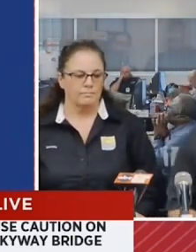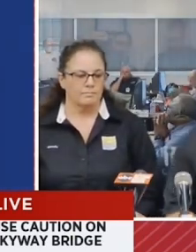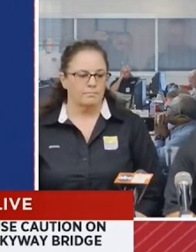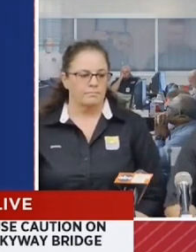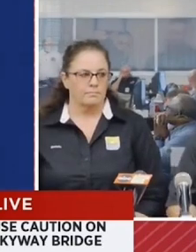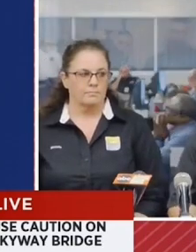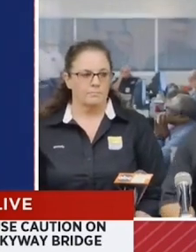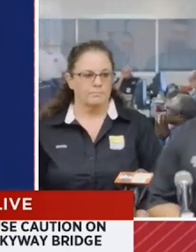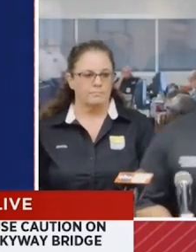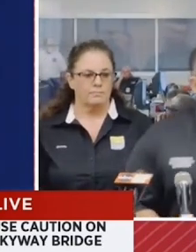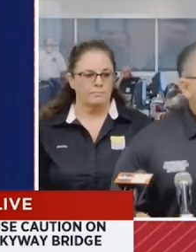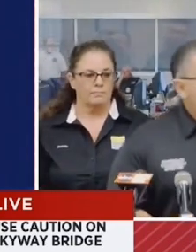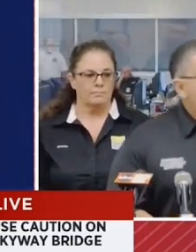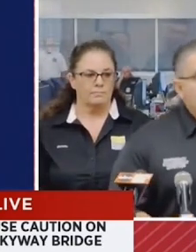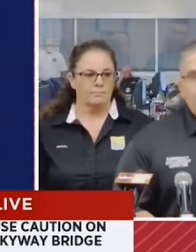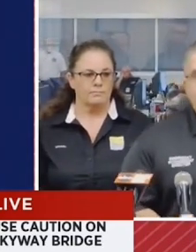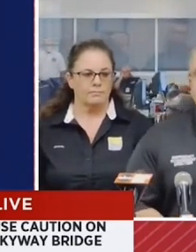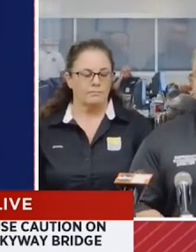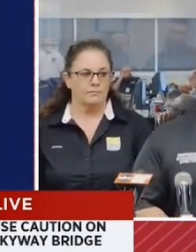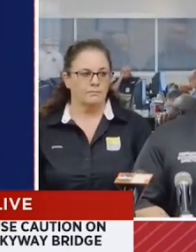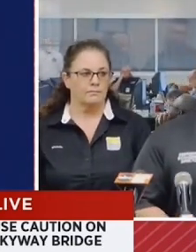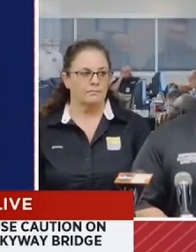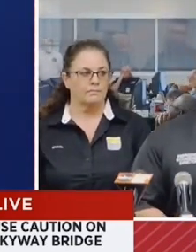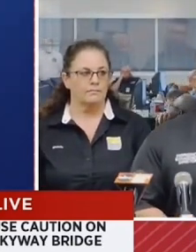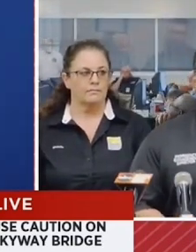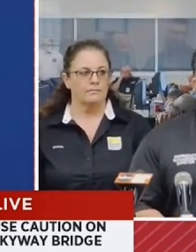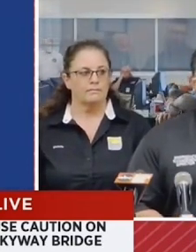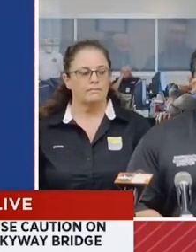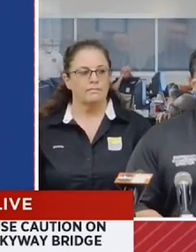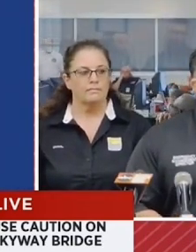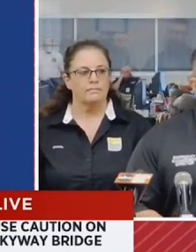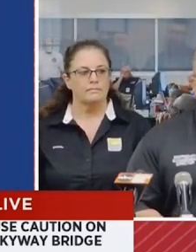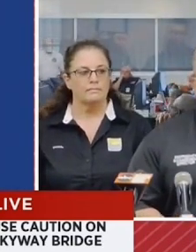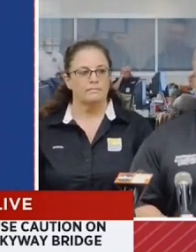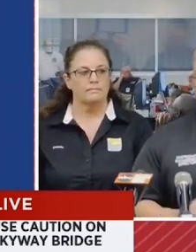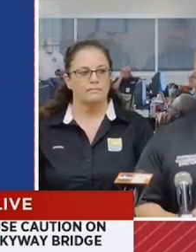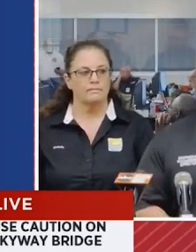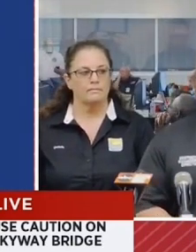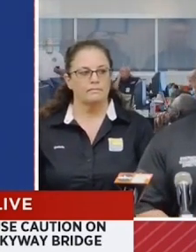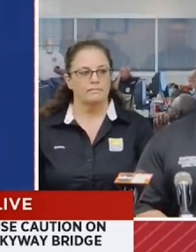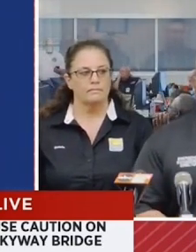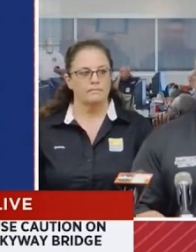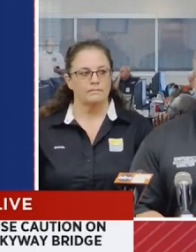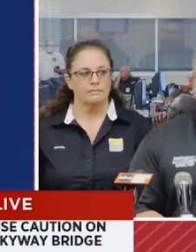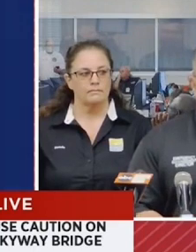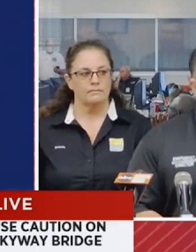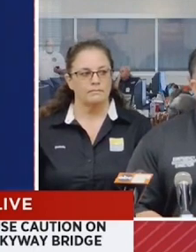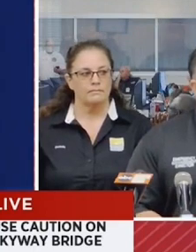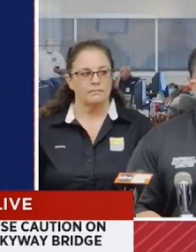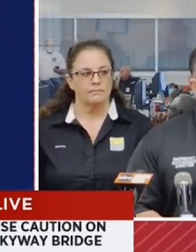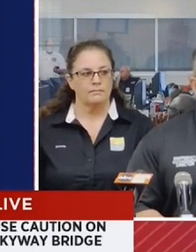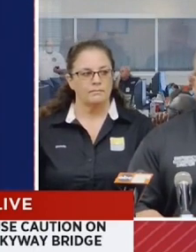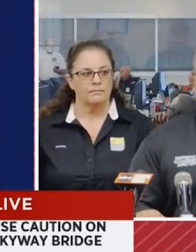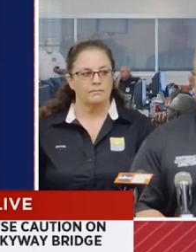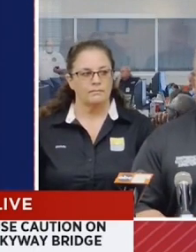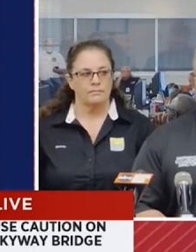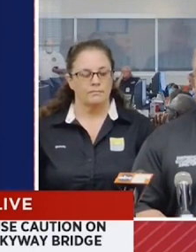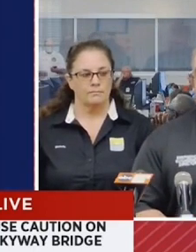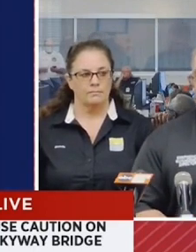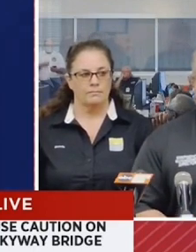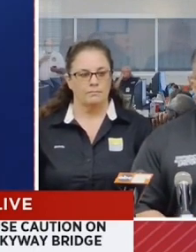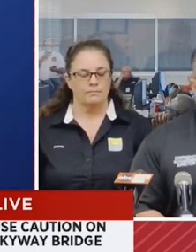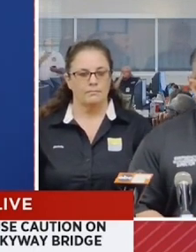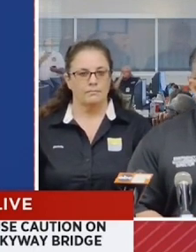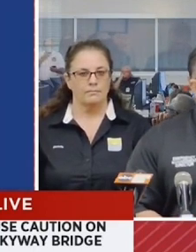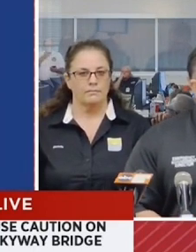Thank you, Commissioner. Again, there's a number of different resources that we have. Behind me, we have our emergency support functions. We have 20 of those.